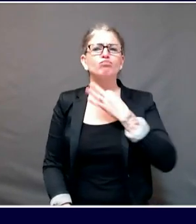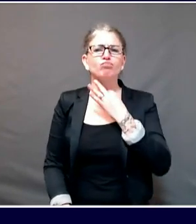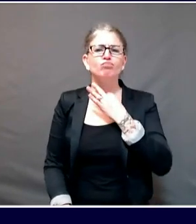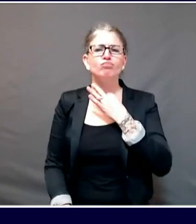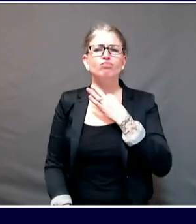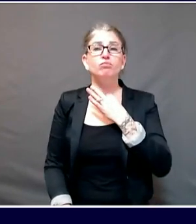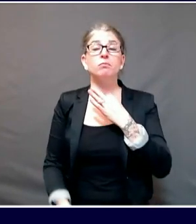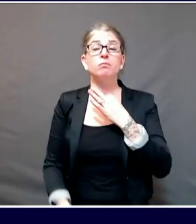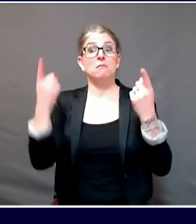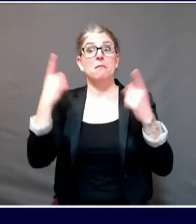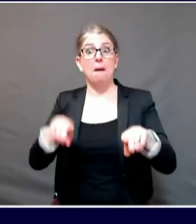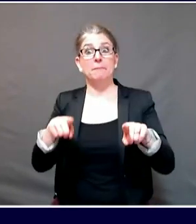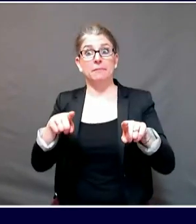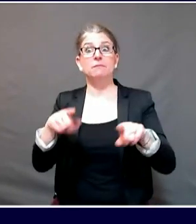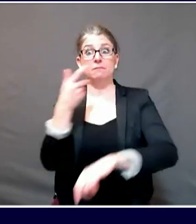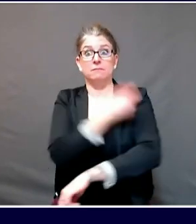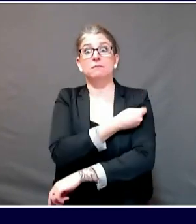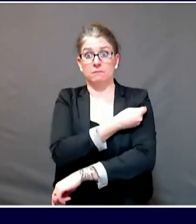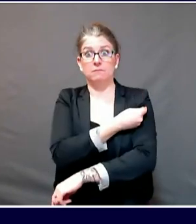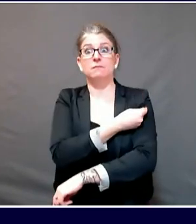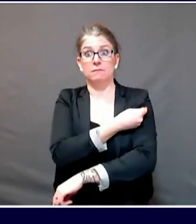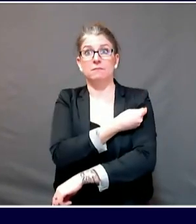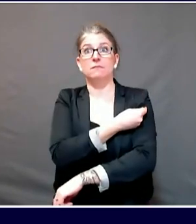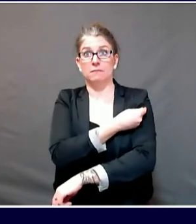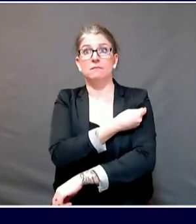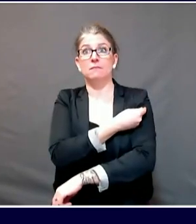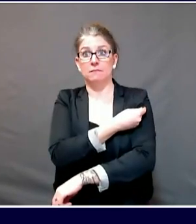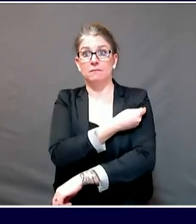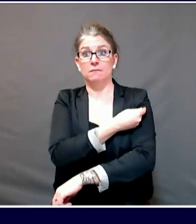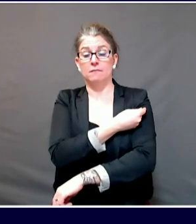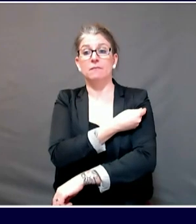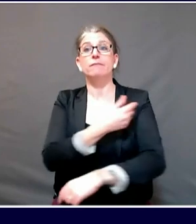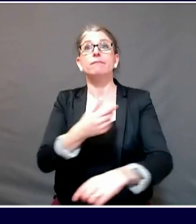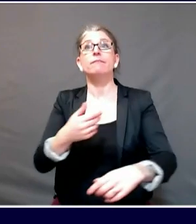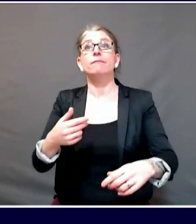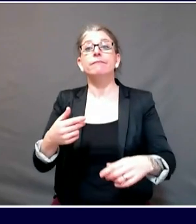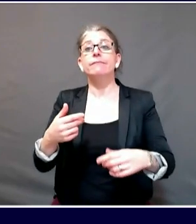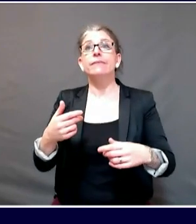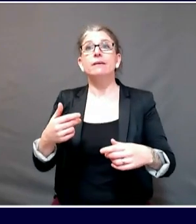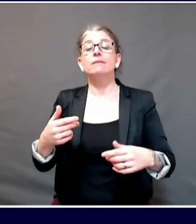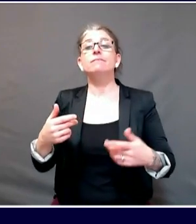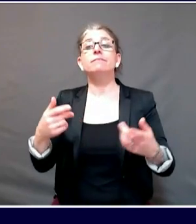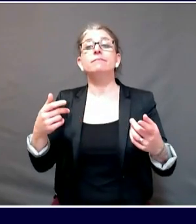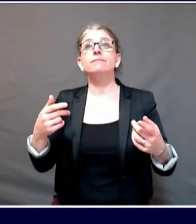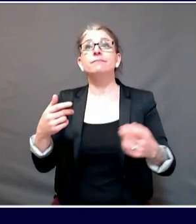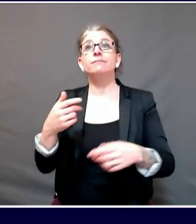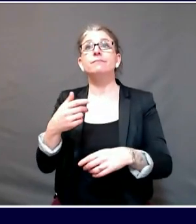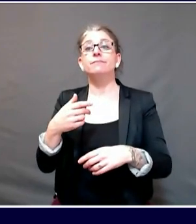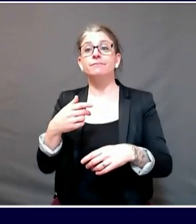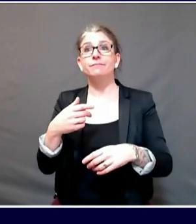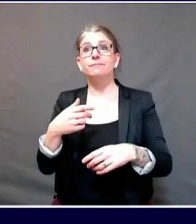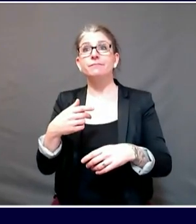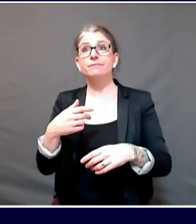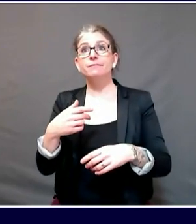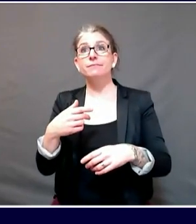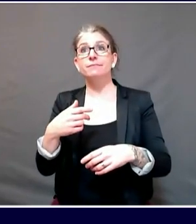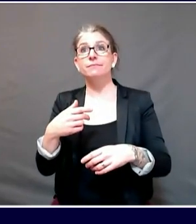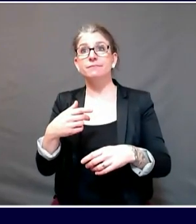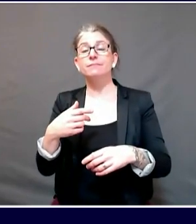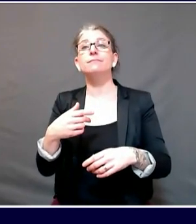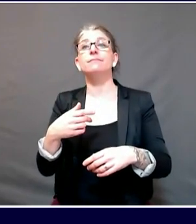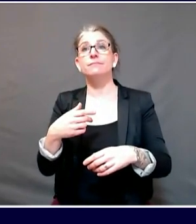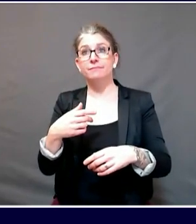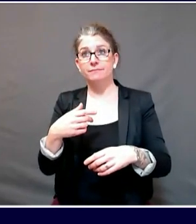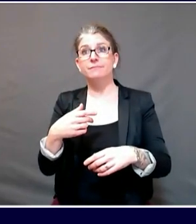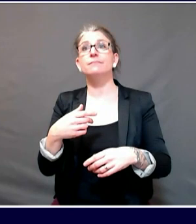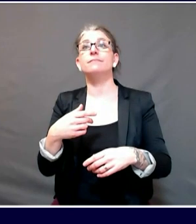part of treatment? And in conjunction with that, if someone were to receive it who maybe didn't realize